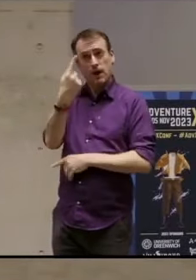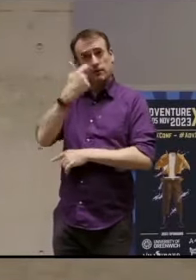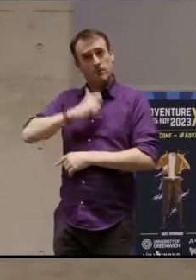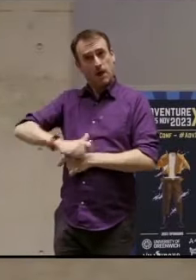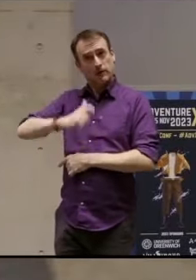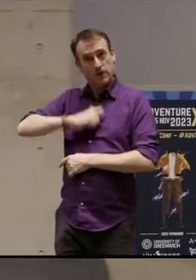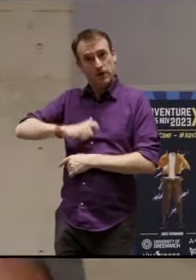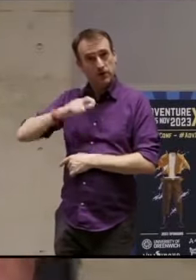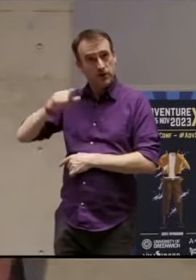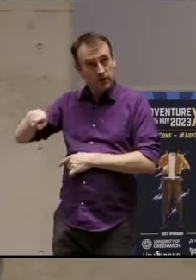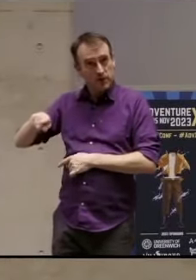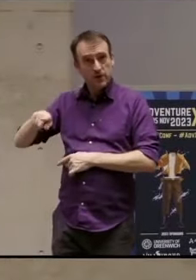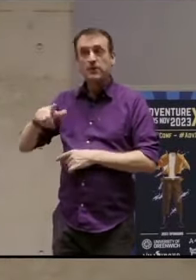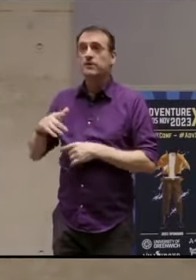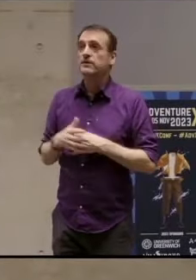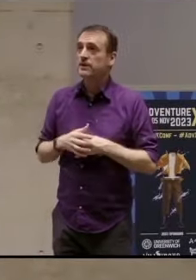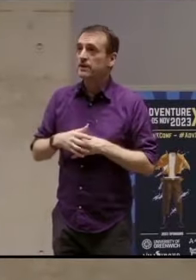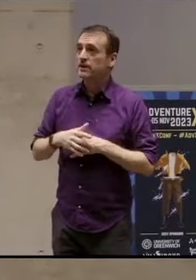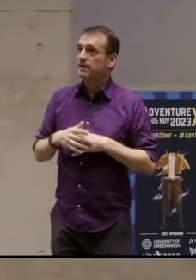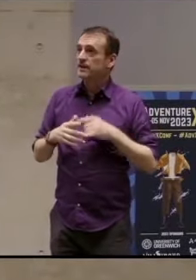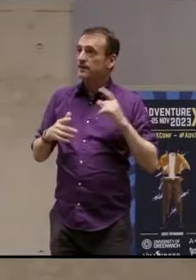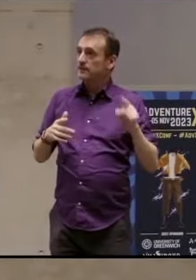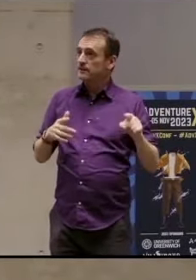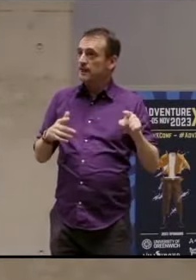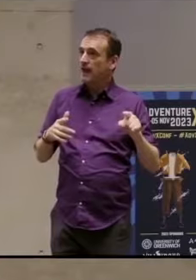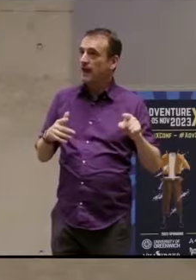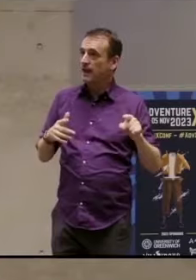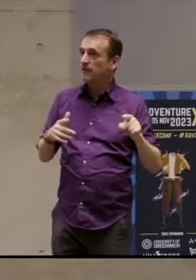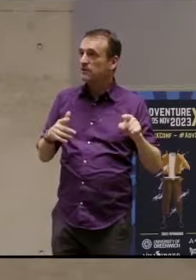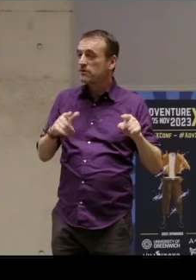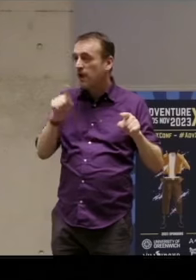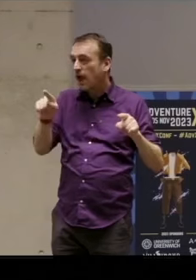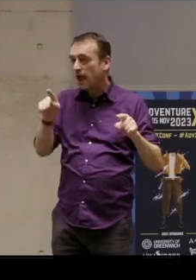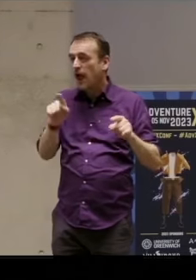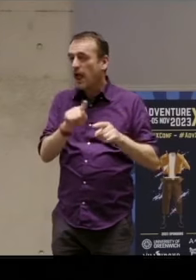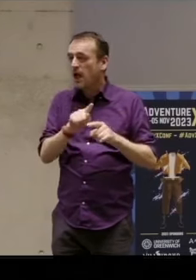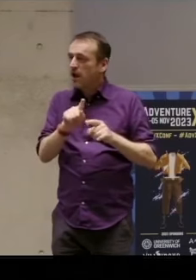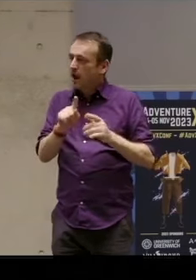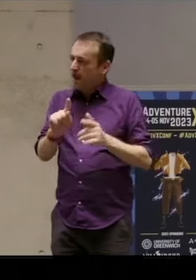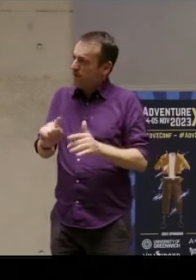compared to the first-person gameplay of AD